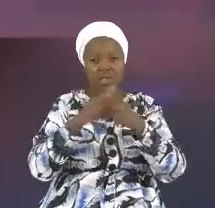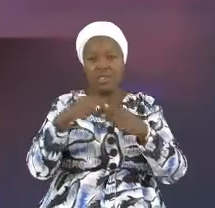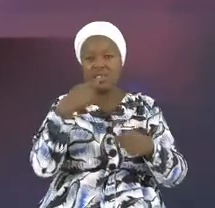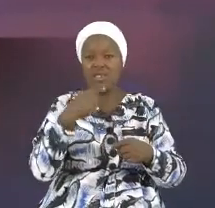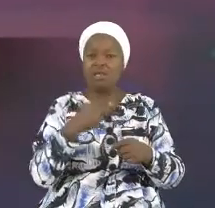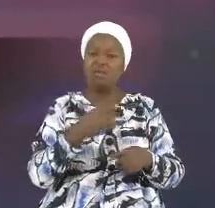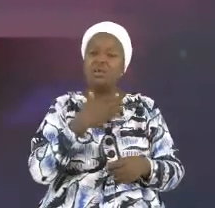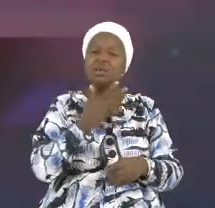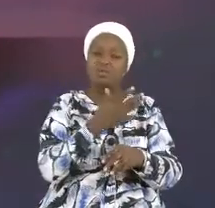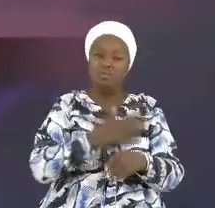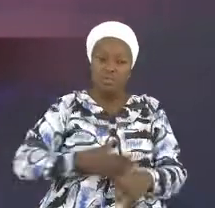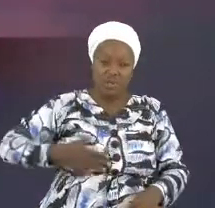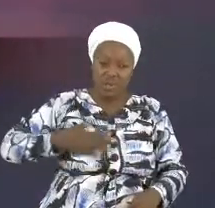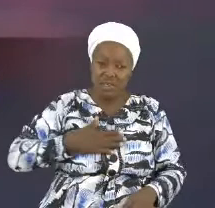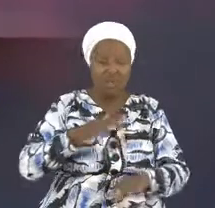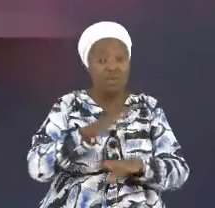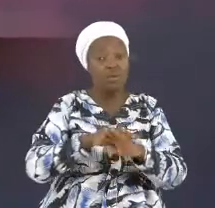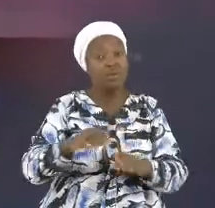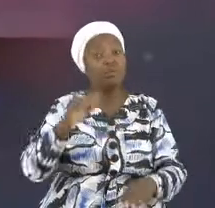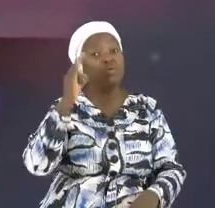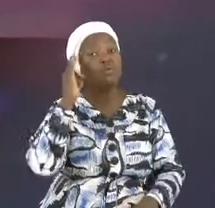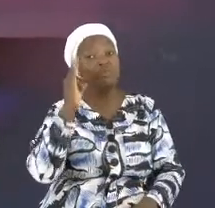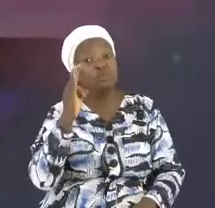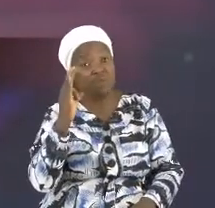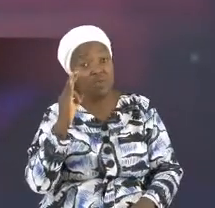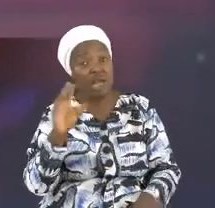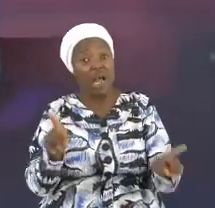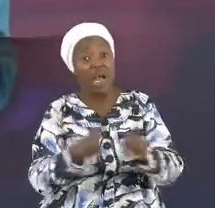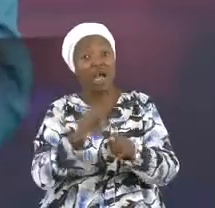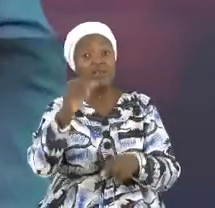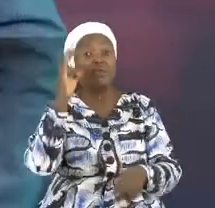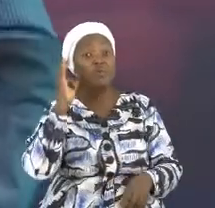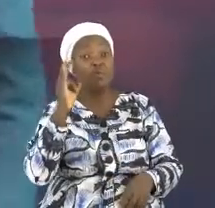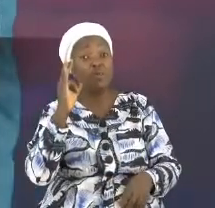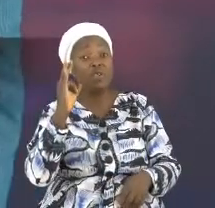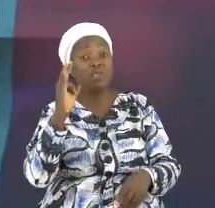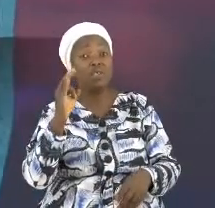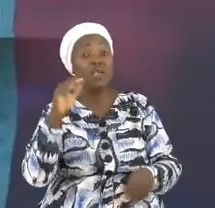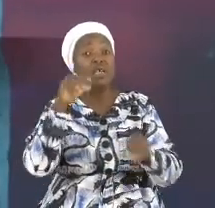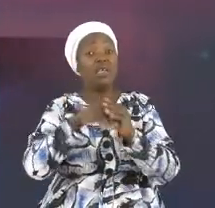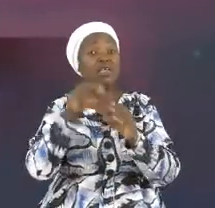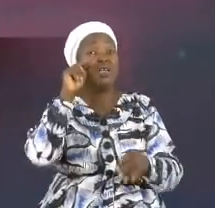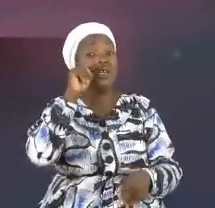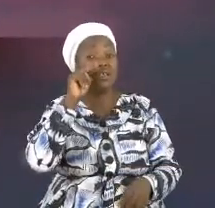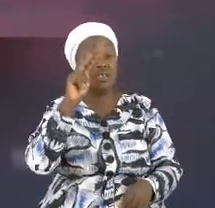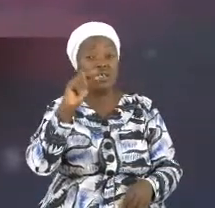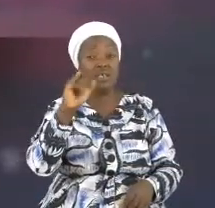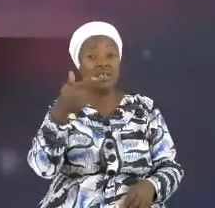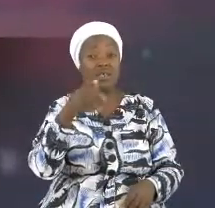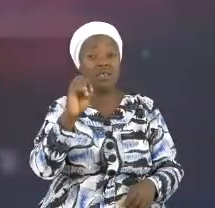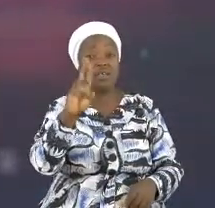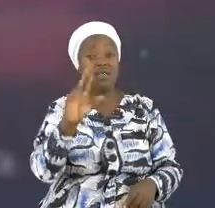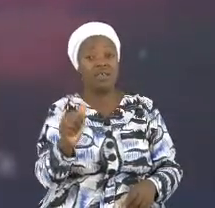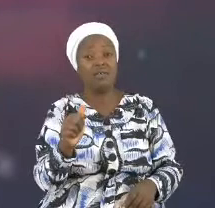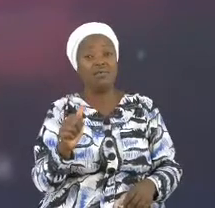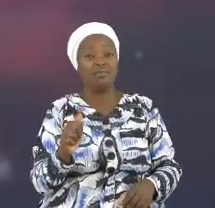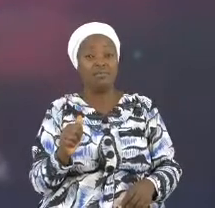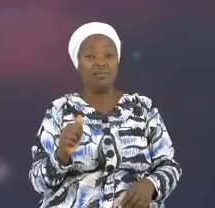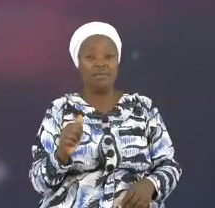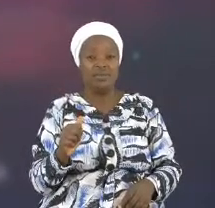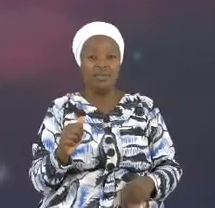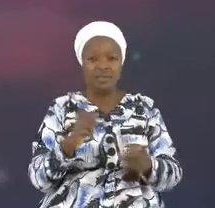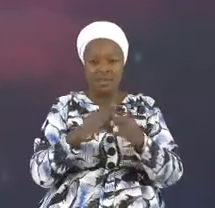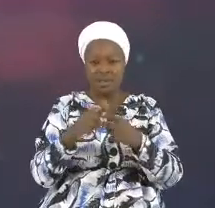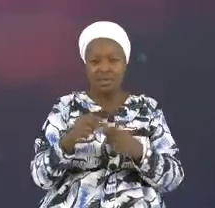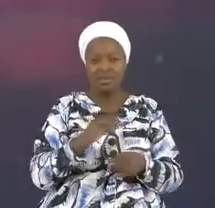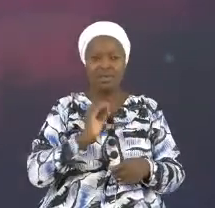preach like you preach back home in Nigeria. I said, why?